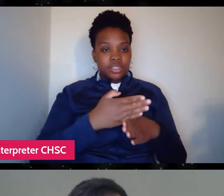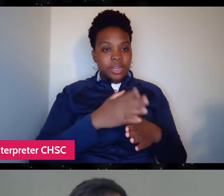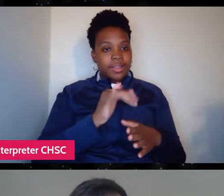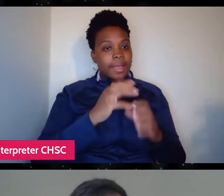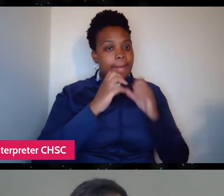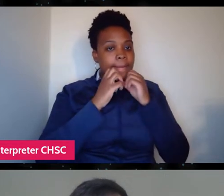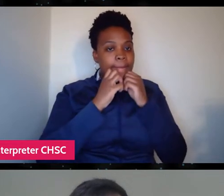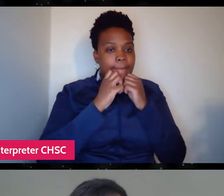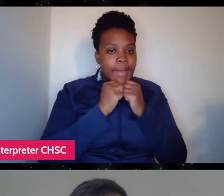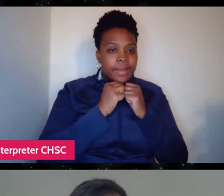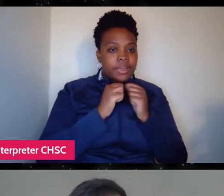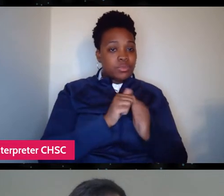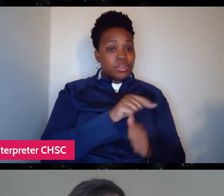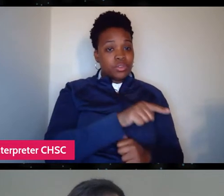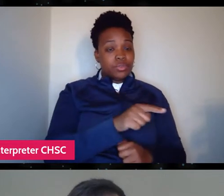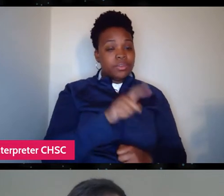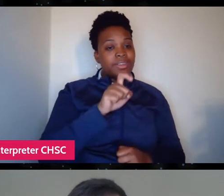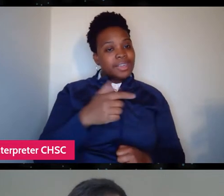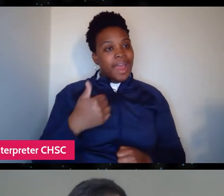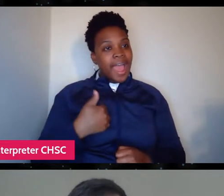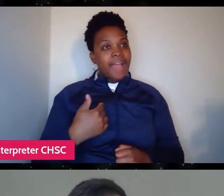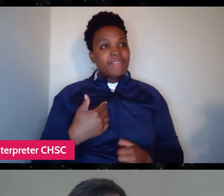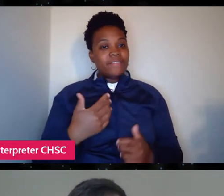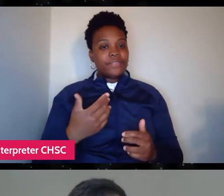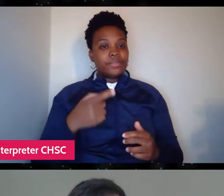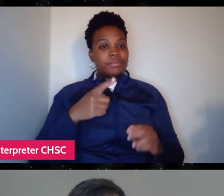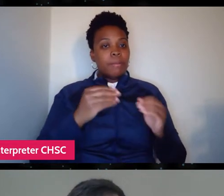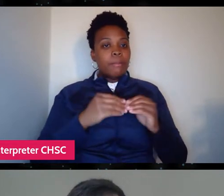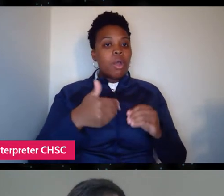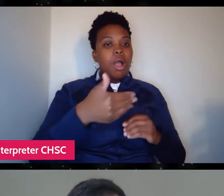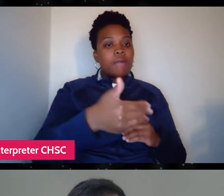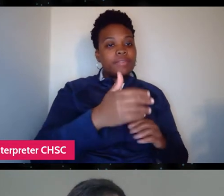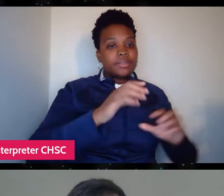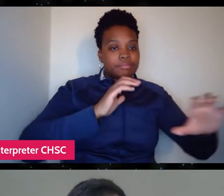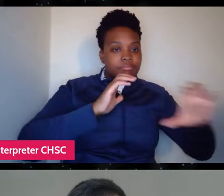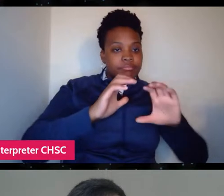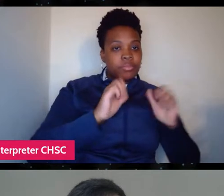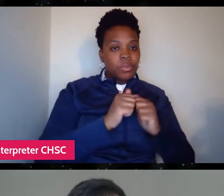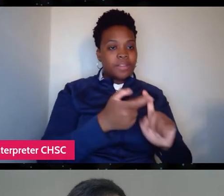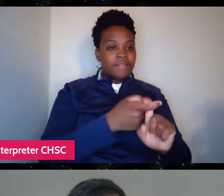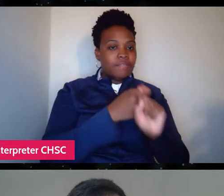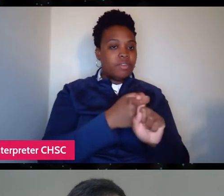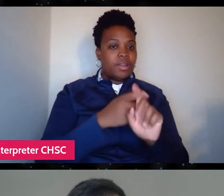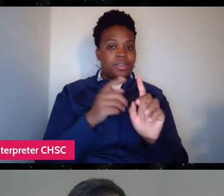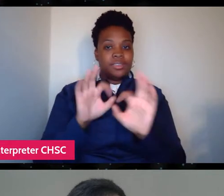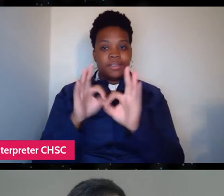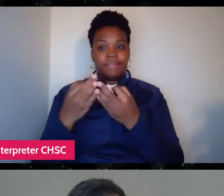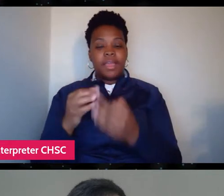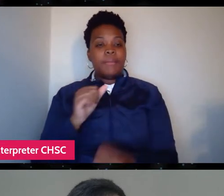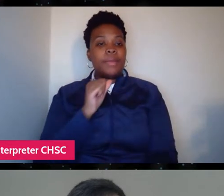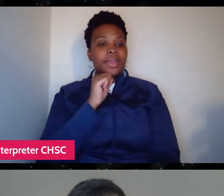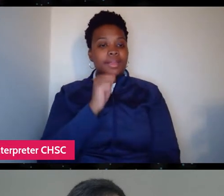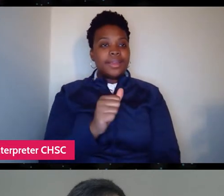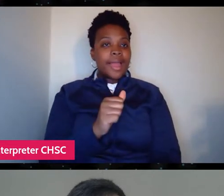feel like we need to have these conversations more often with our friends and our family, you know, and not to